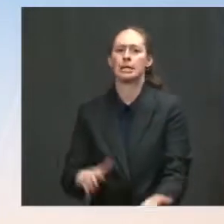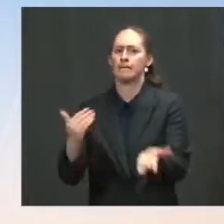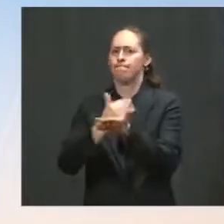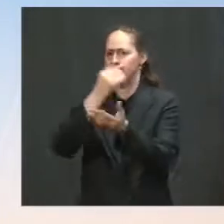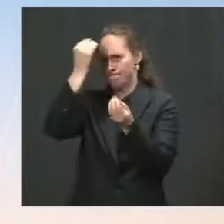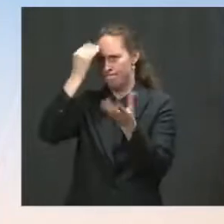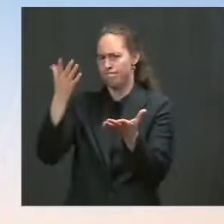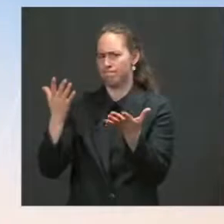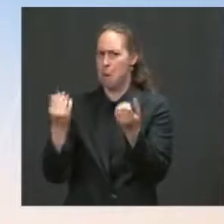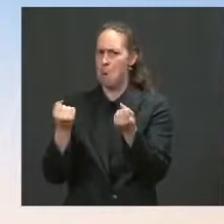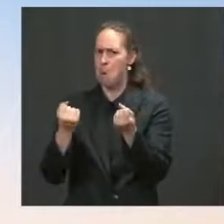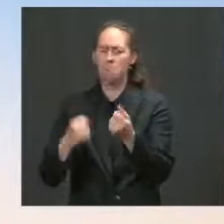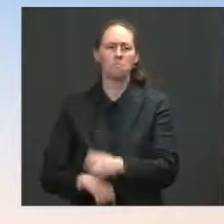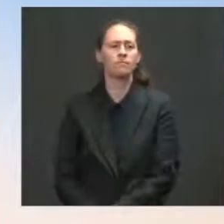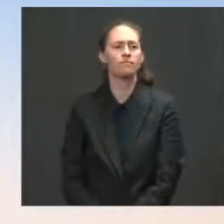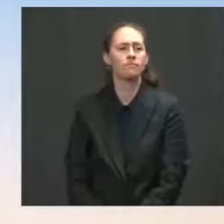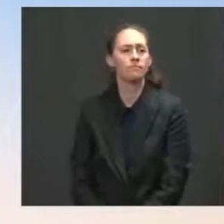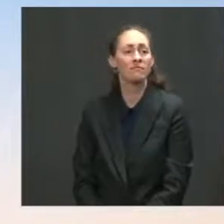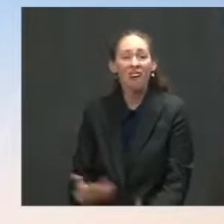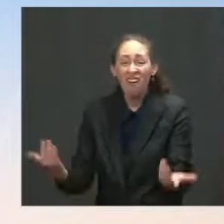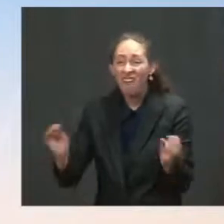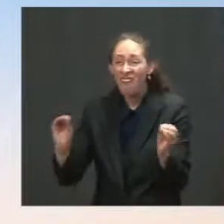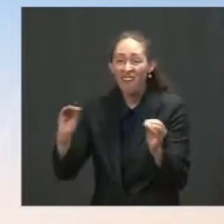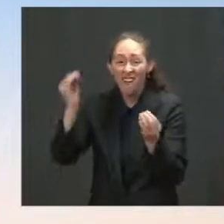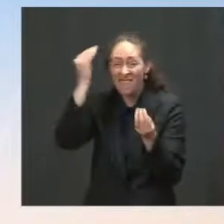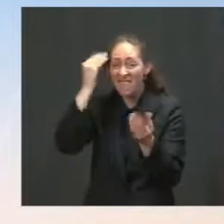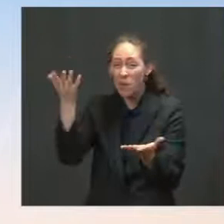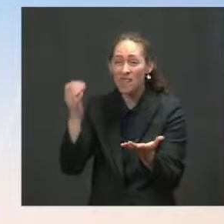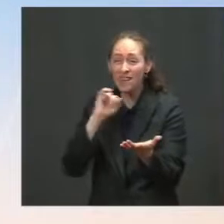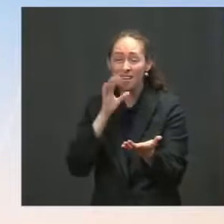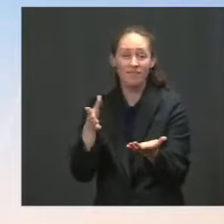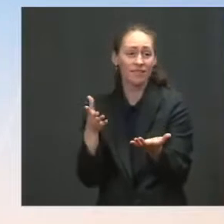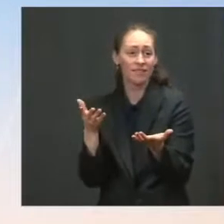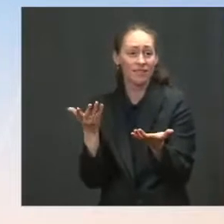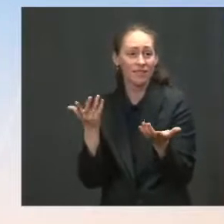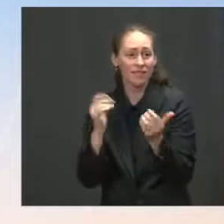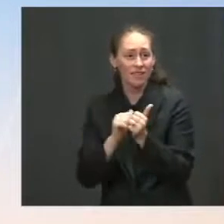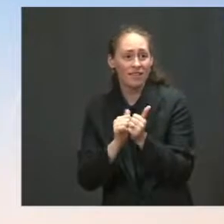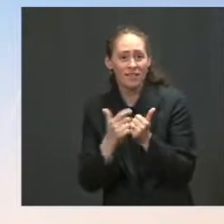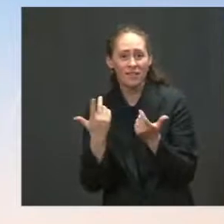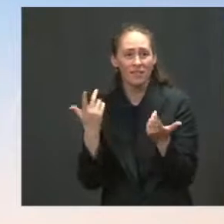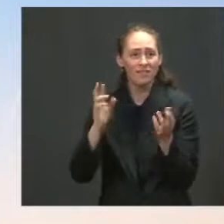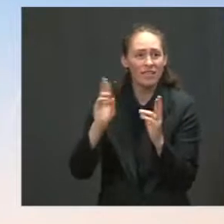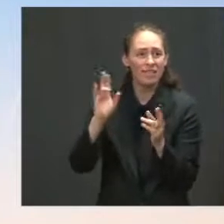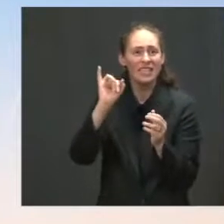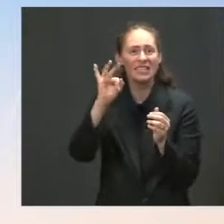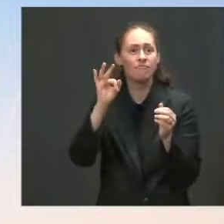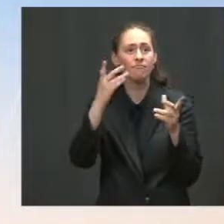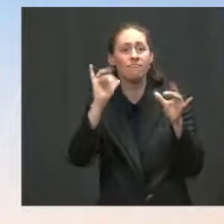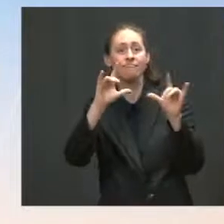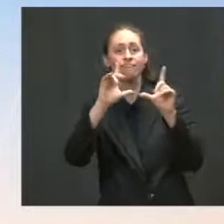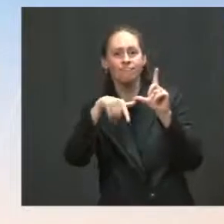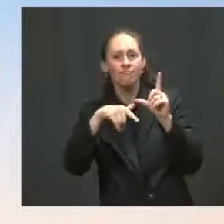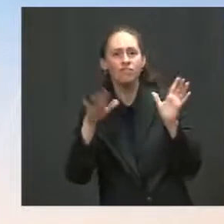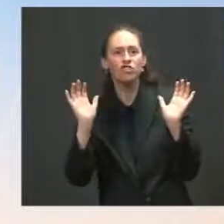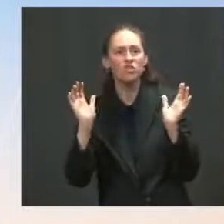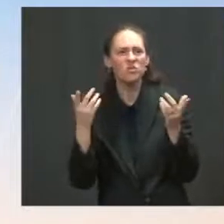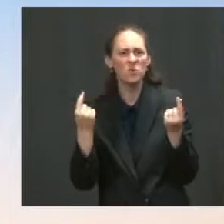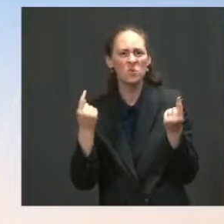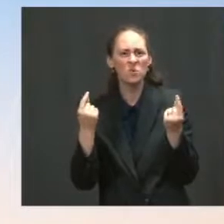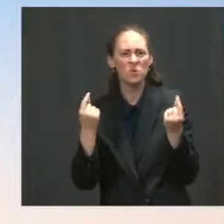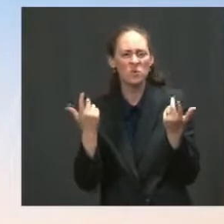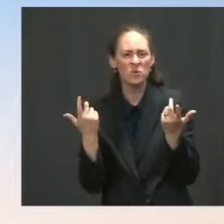any information on how you're preparing? I mean, we got to the point of the moratorium that we've been talking about earlier where we're at the